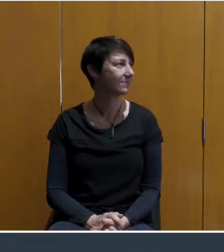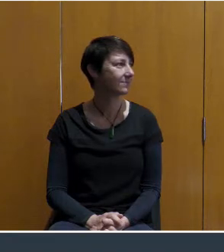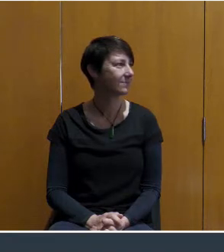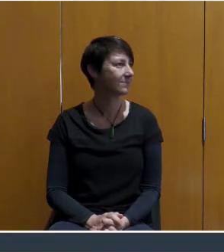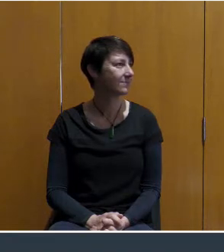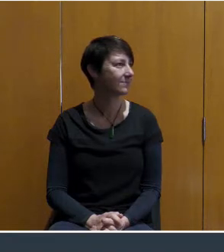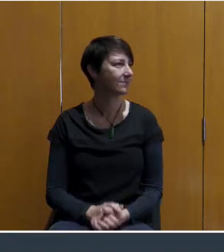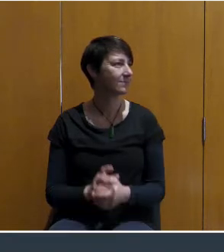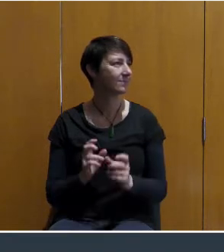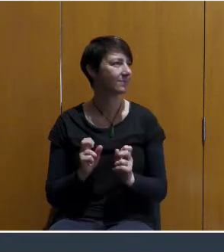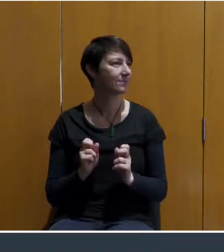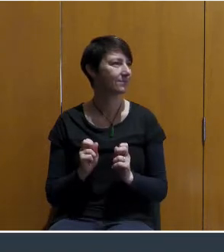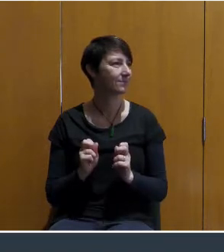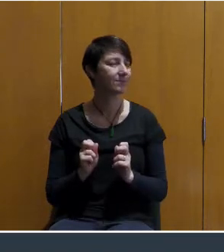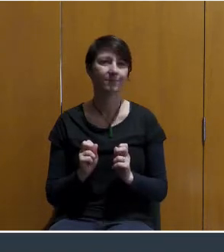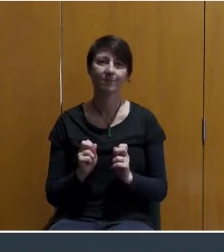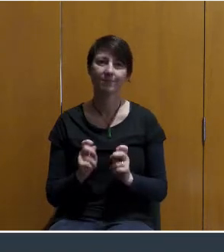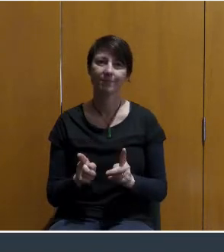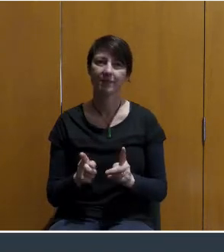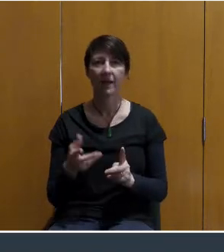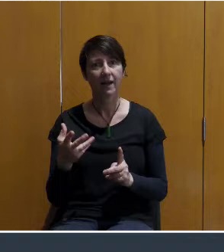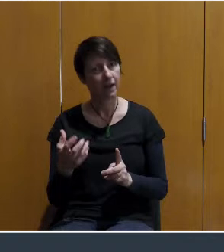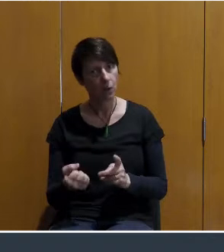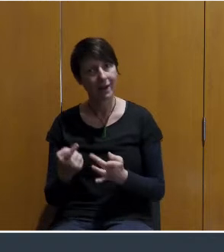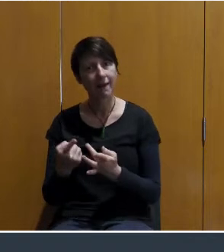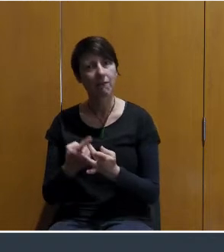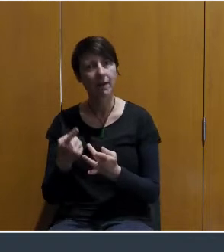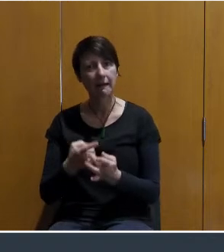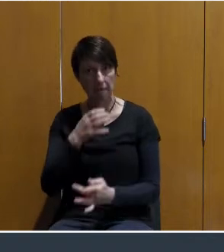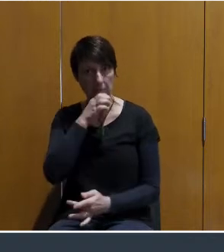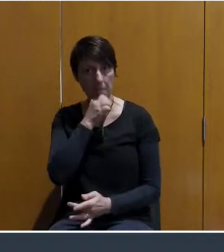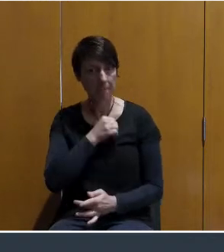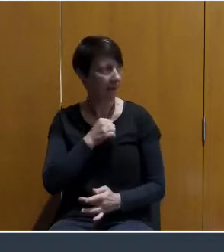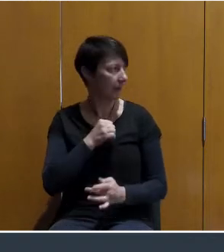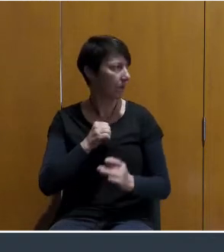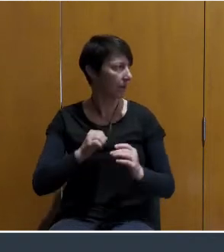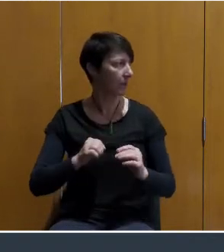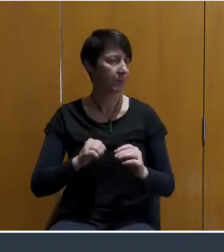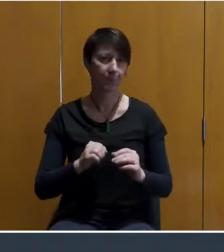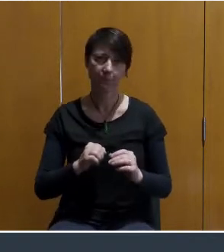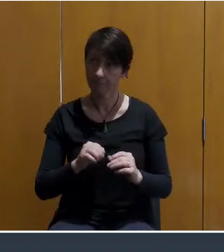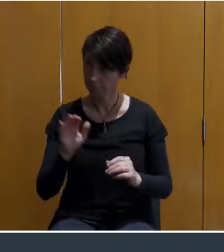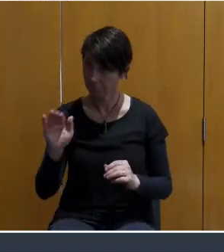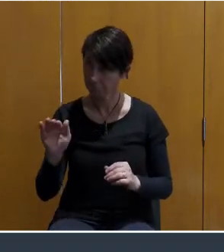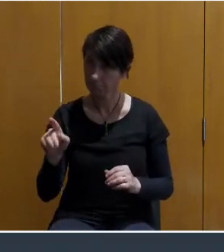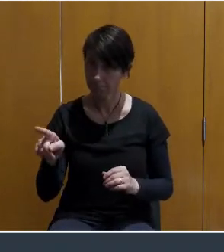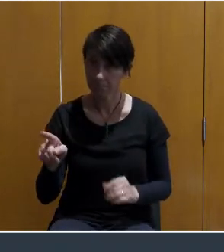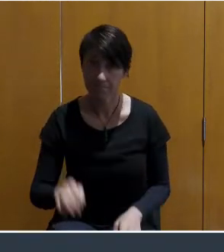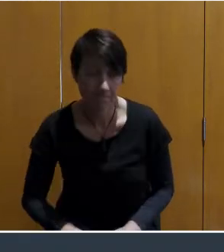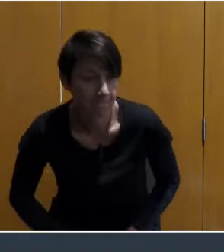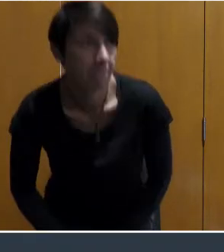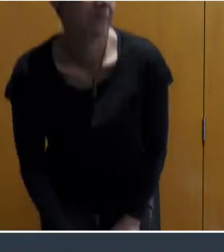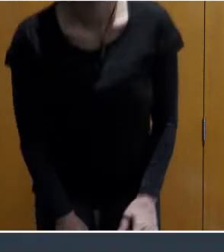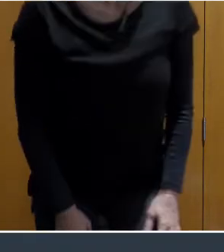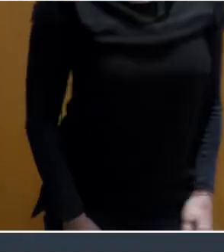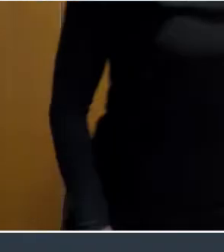Now, I notice we do have another gentleman online with us. Just wanting to check in, are you